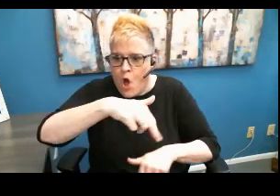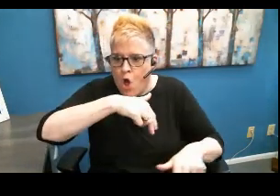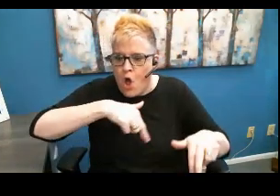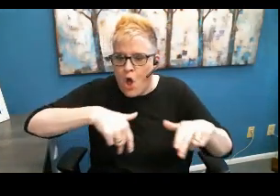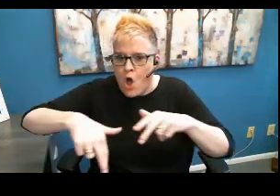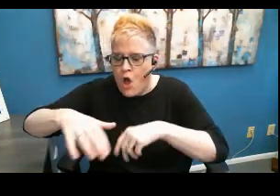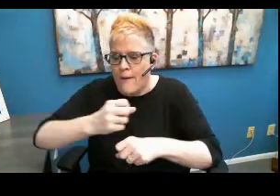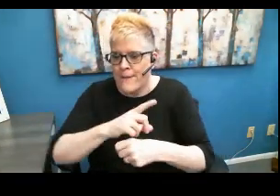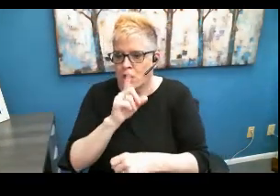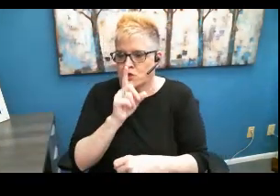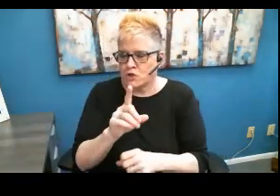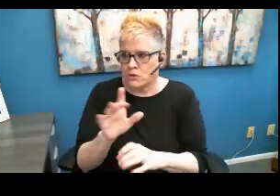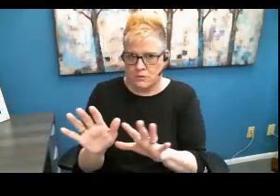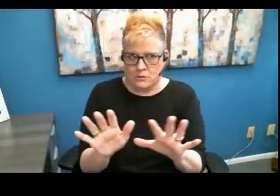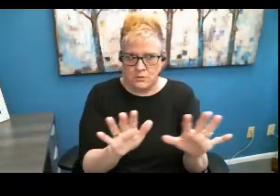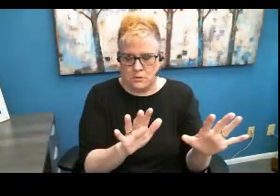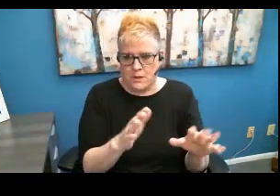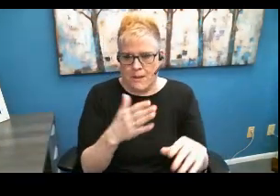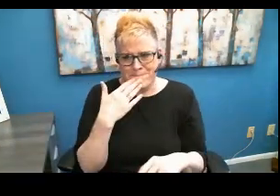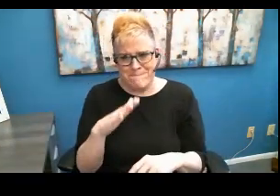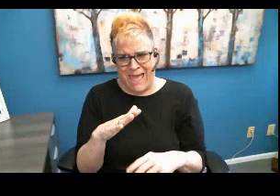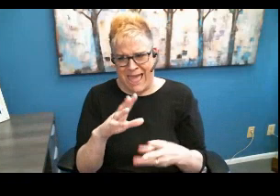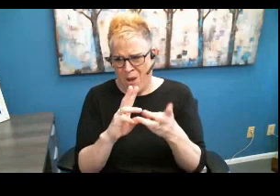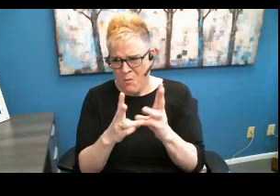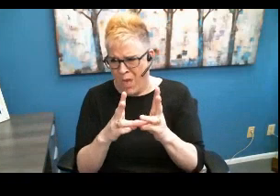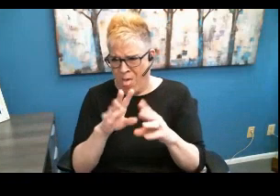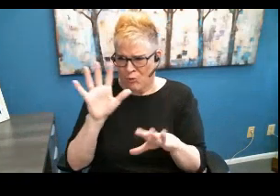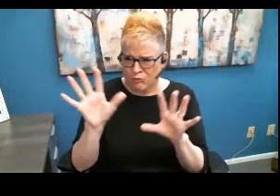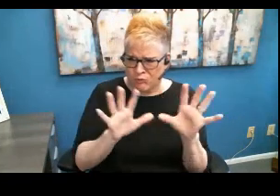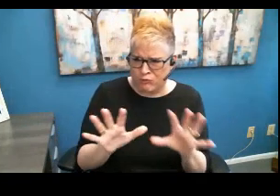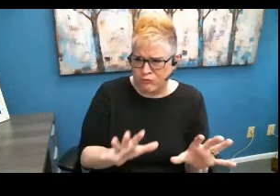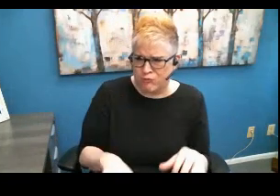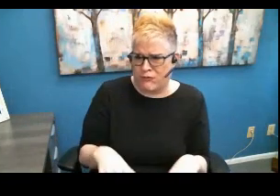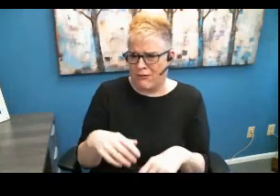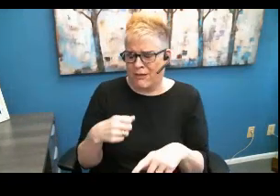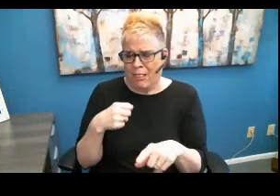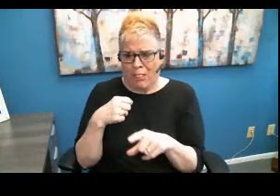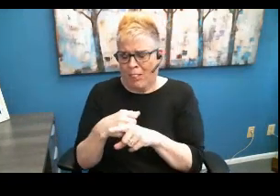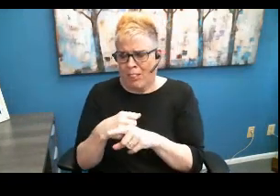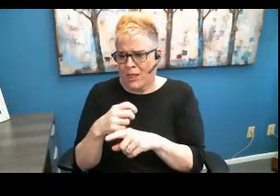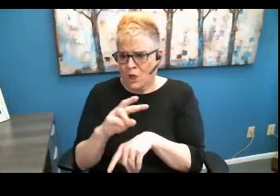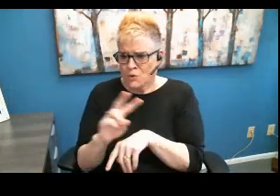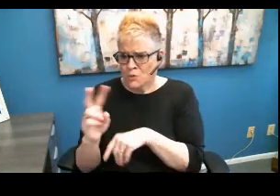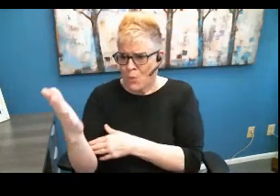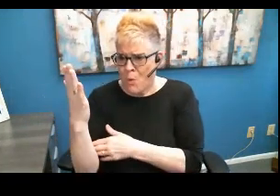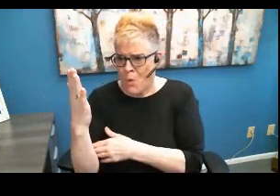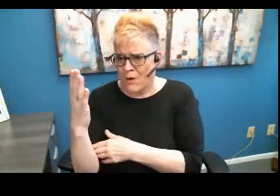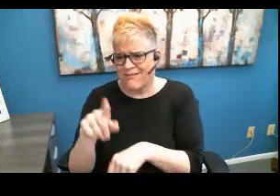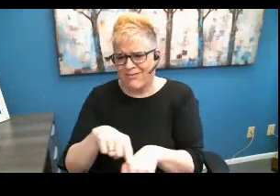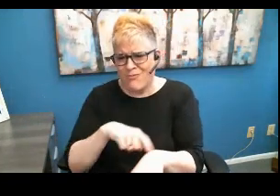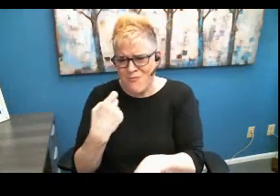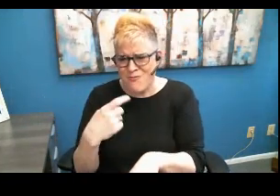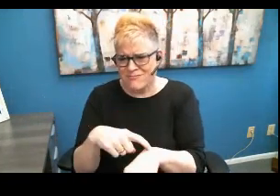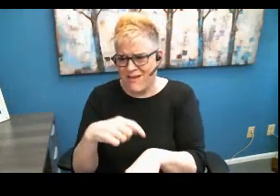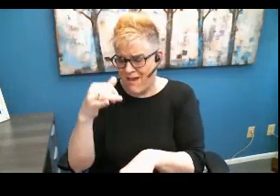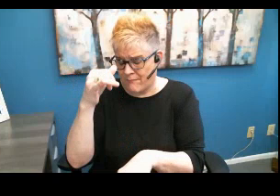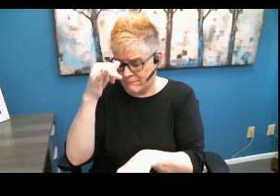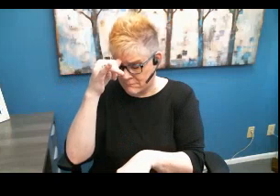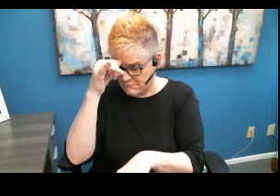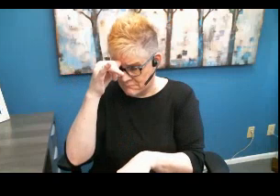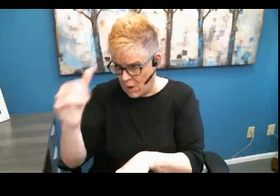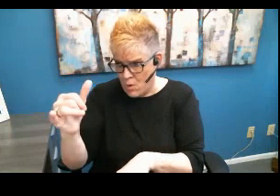again, sometimes in bad conditions in the middle of the night. So it takes a long time, as well as when we reintroduce